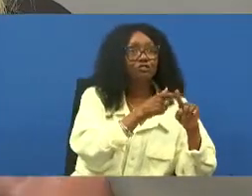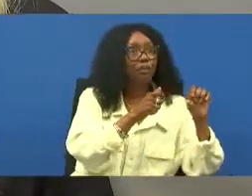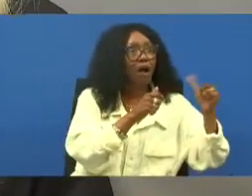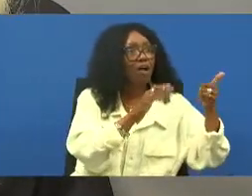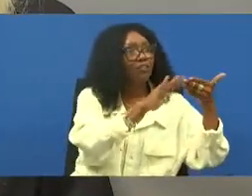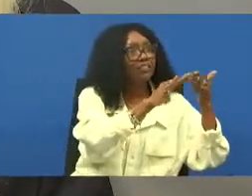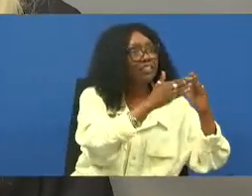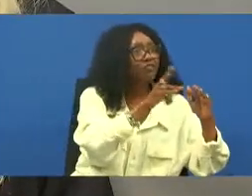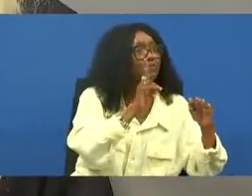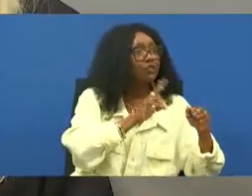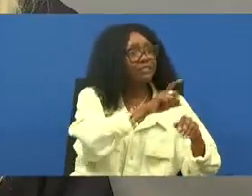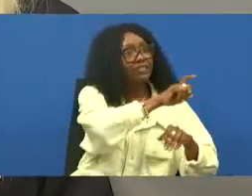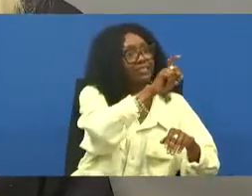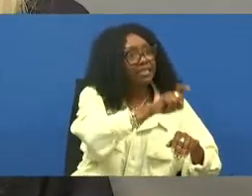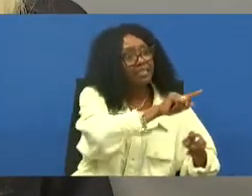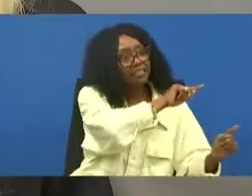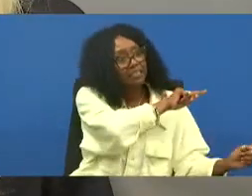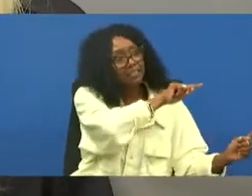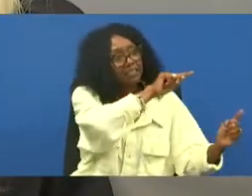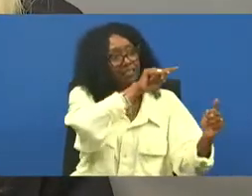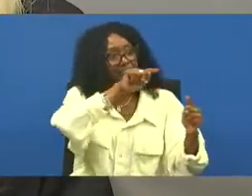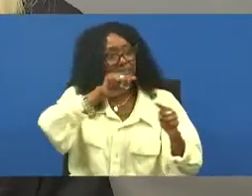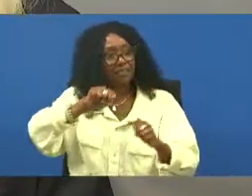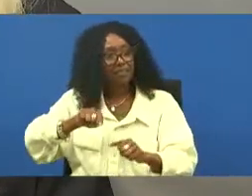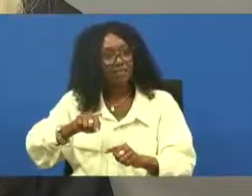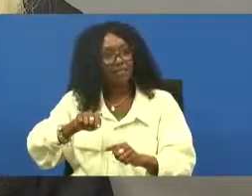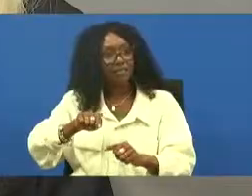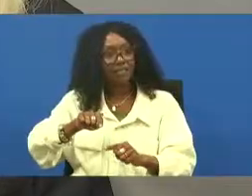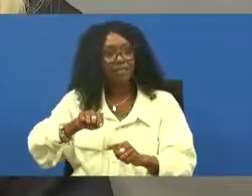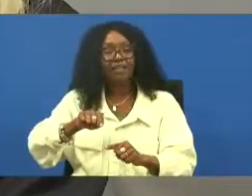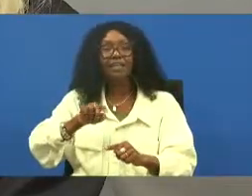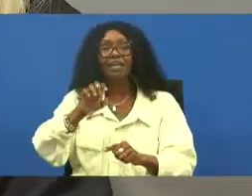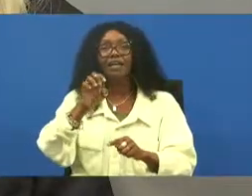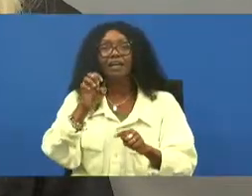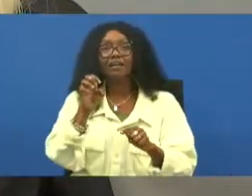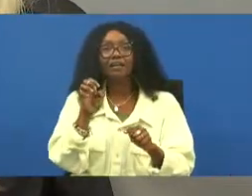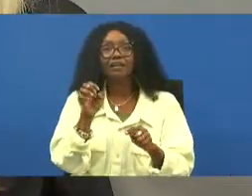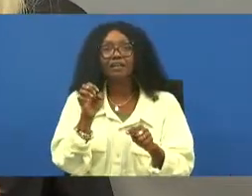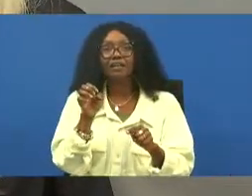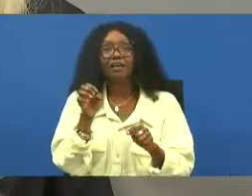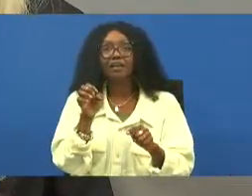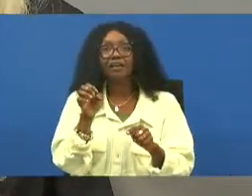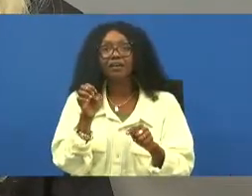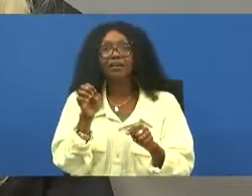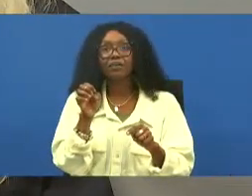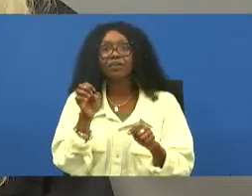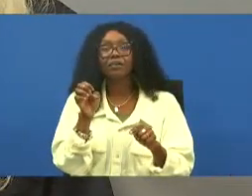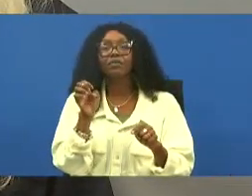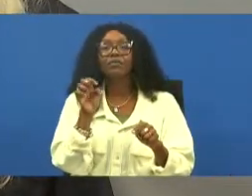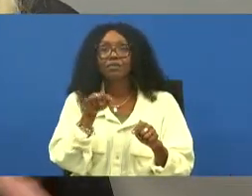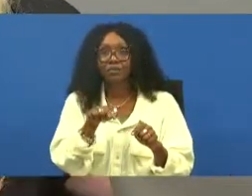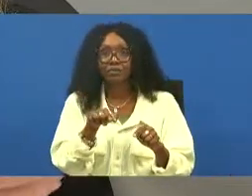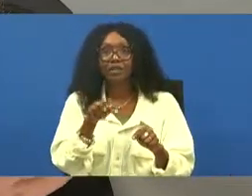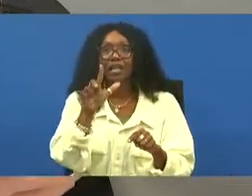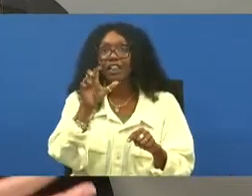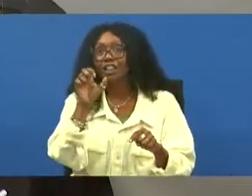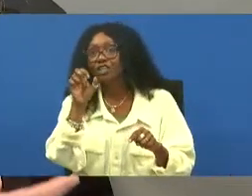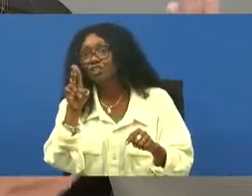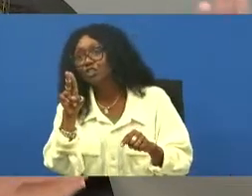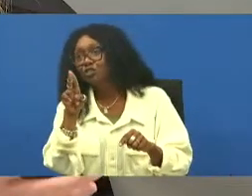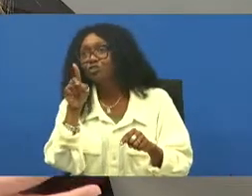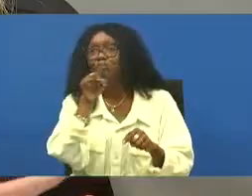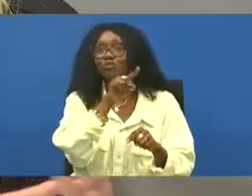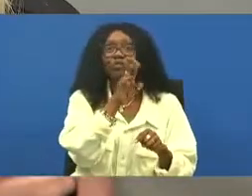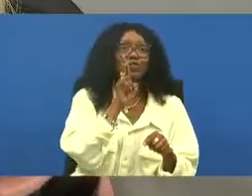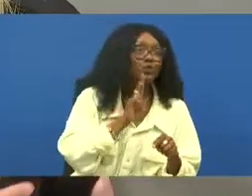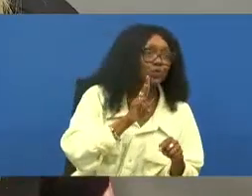from Houston, Texas, to come to Baton Rouge, rather than our engineering students running from Southern and from LSU to go to Houston